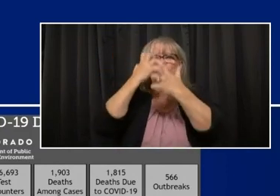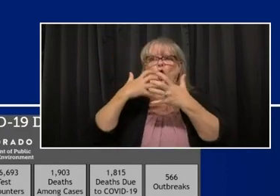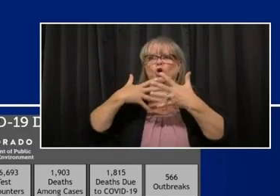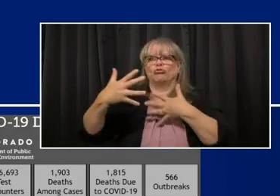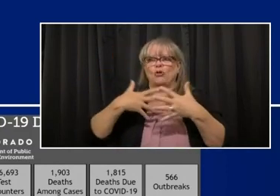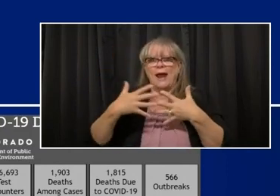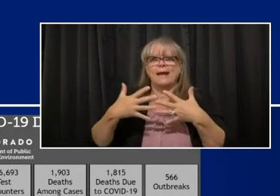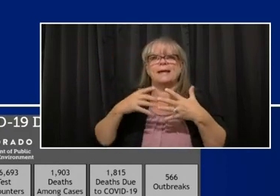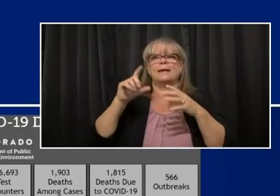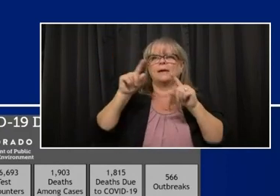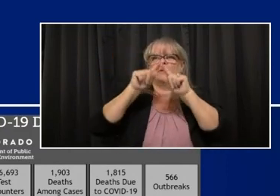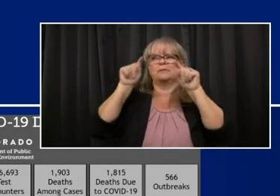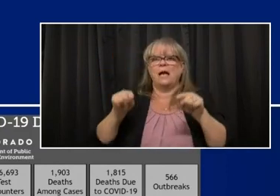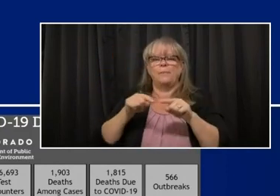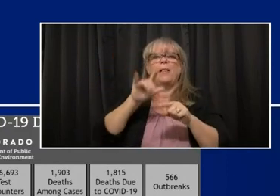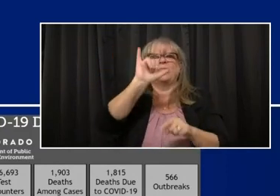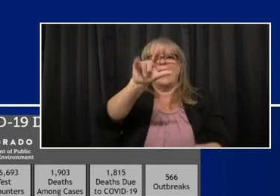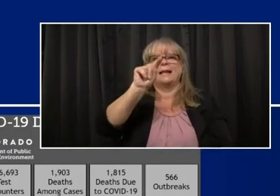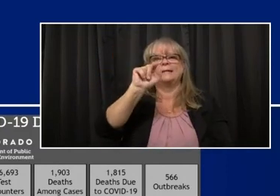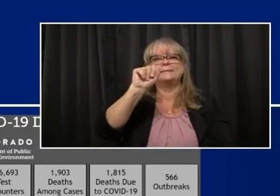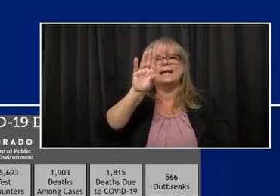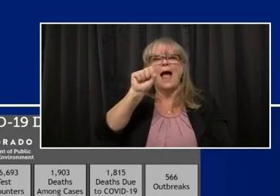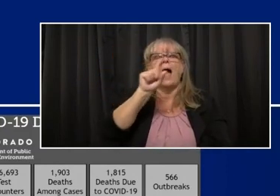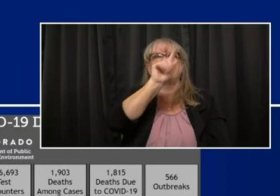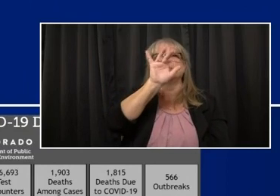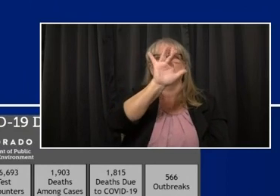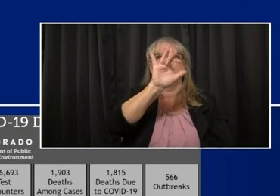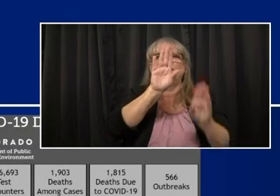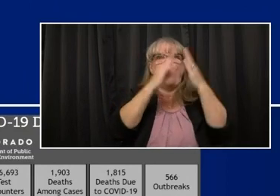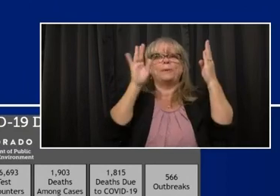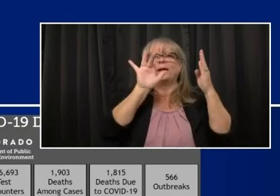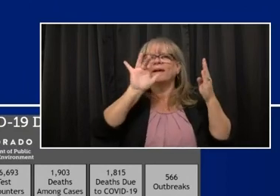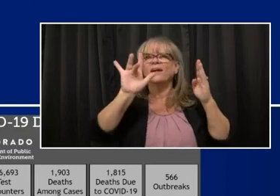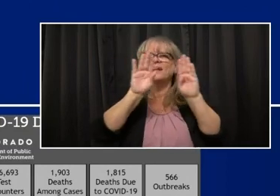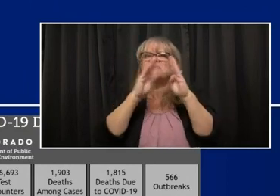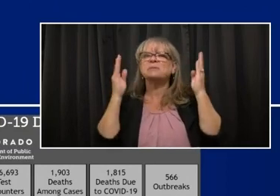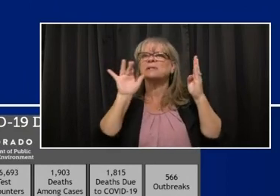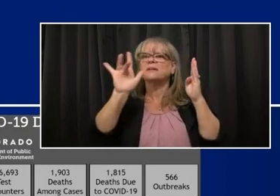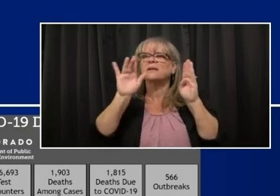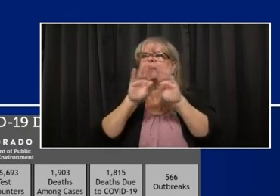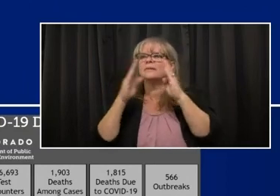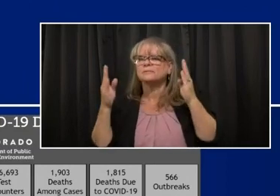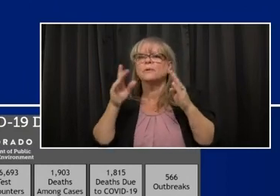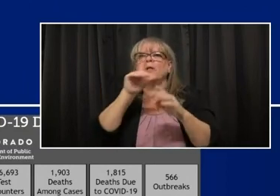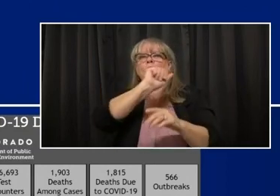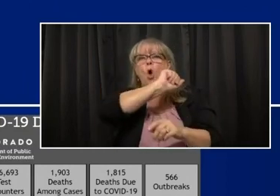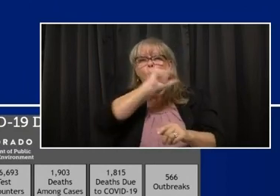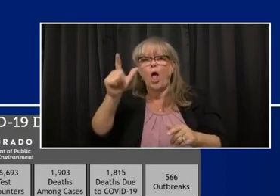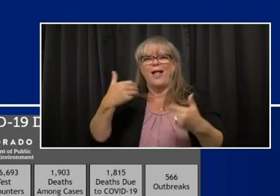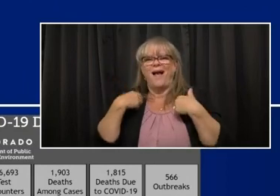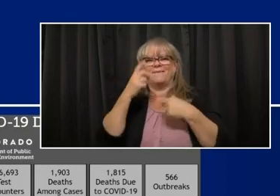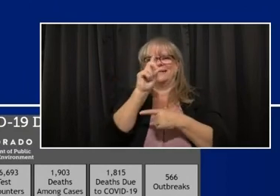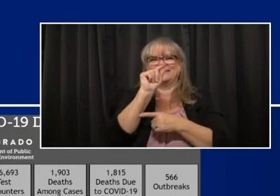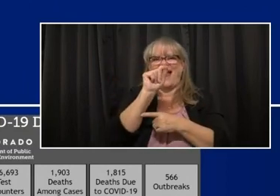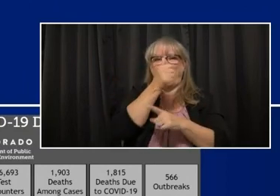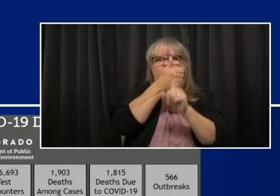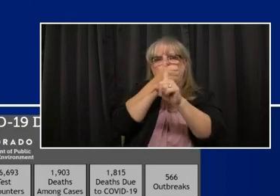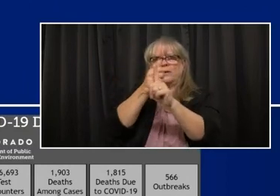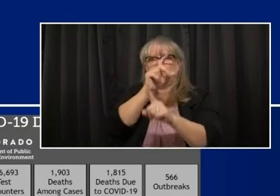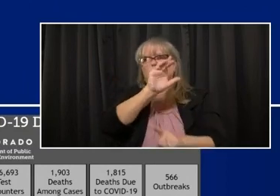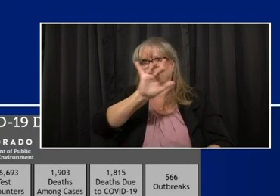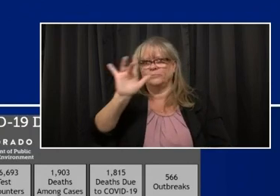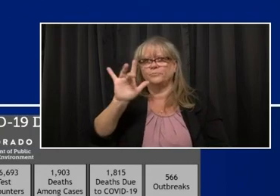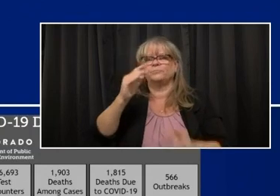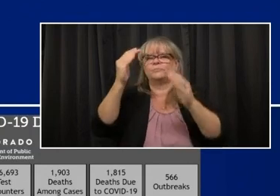that you can click on, and there are different types of data within each of those tabs as they are labeled. Below that is a series of